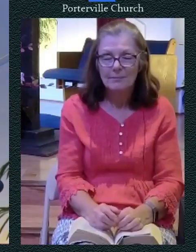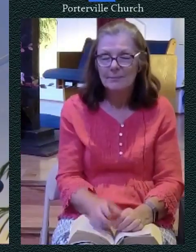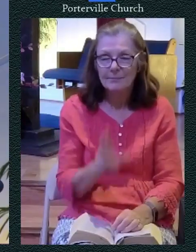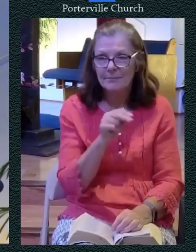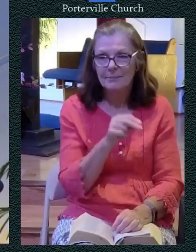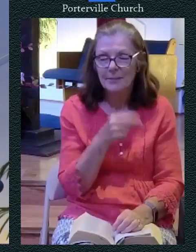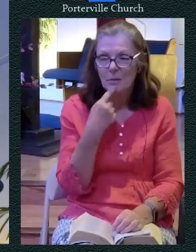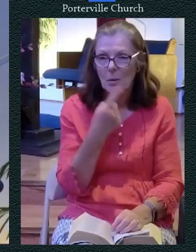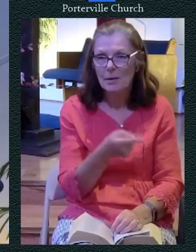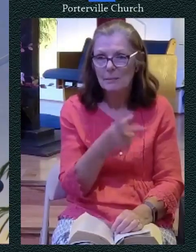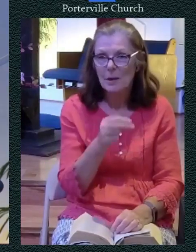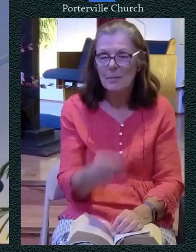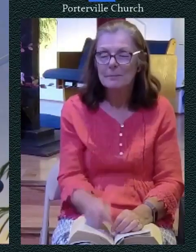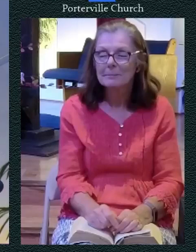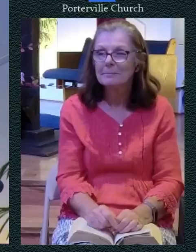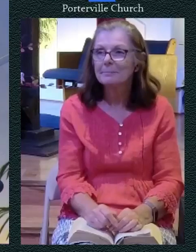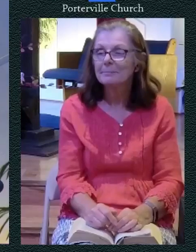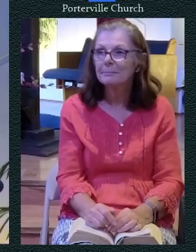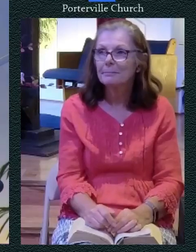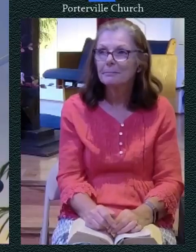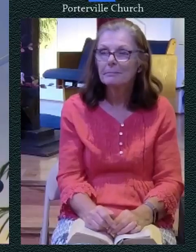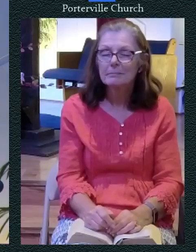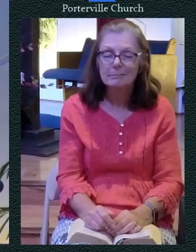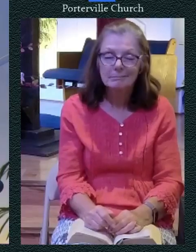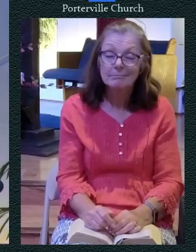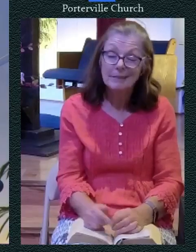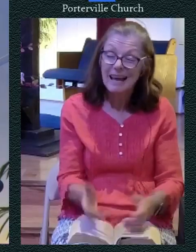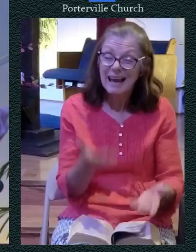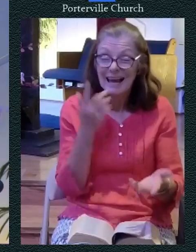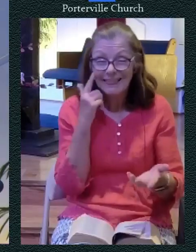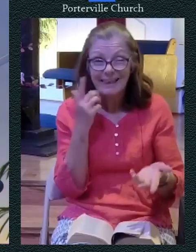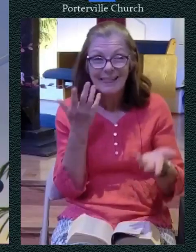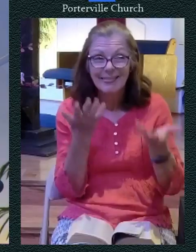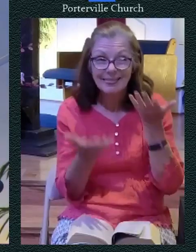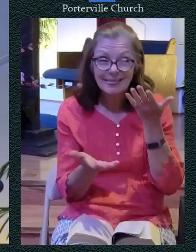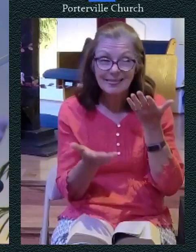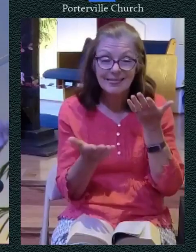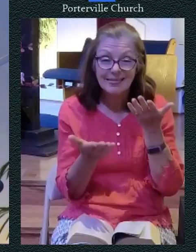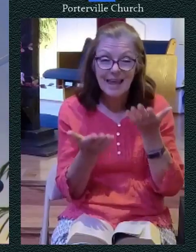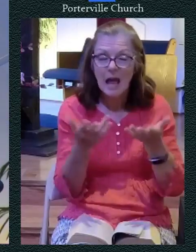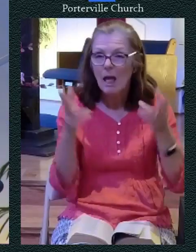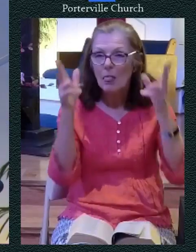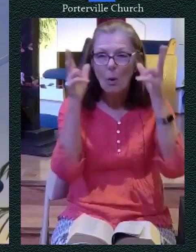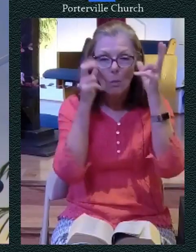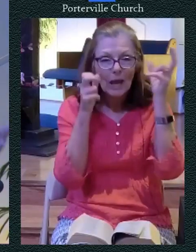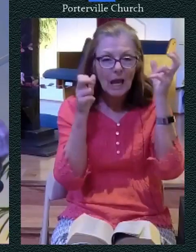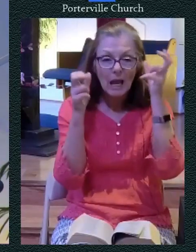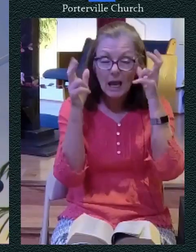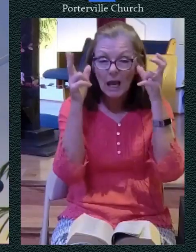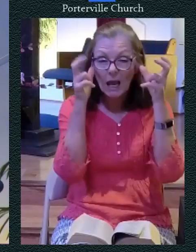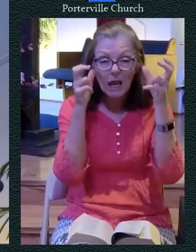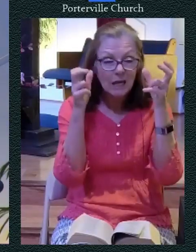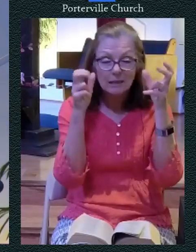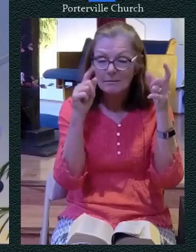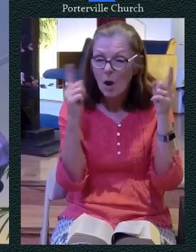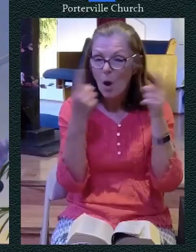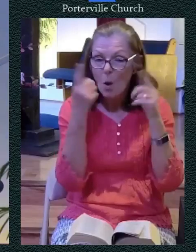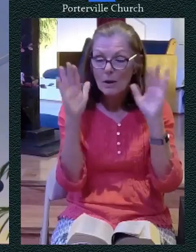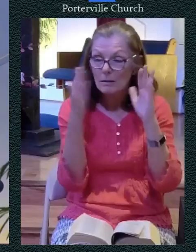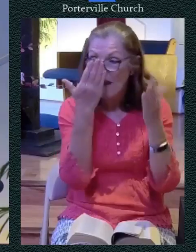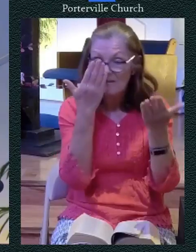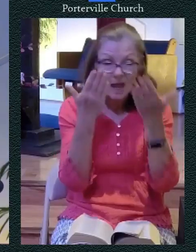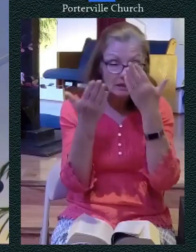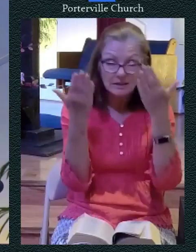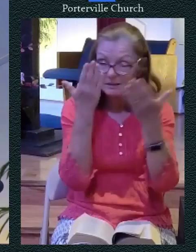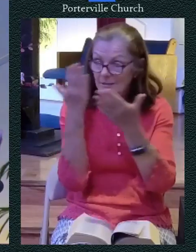So I'm suggesting that this is the context in which David said, "The wicked were ever before me." That's what he was seeing. And